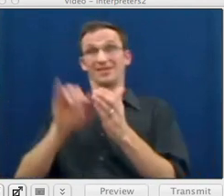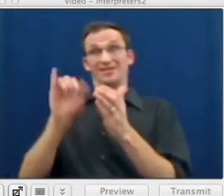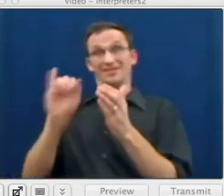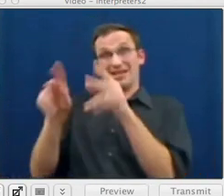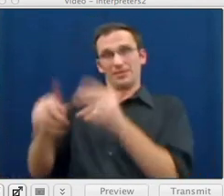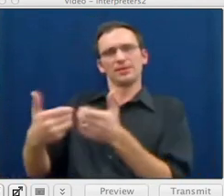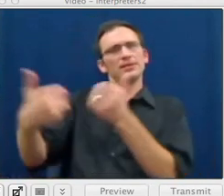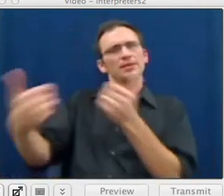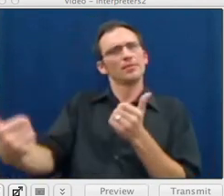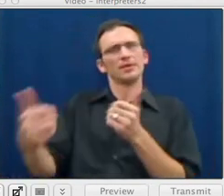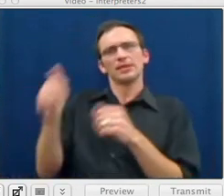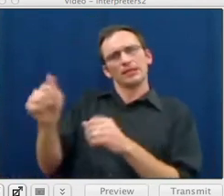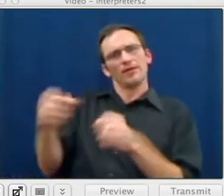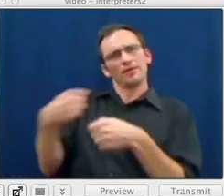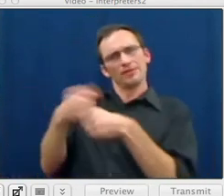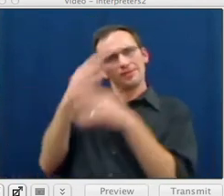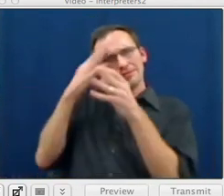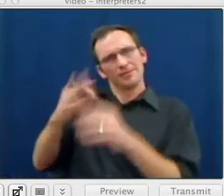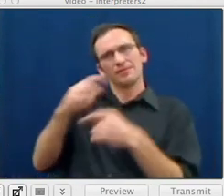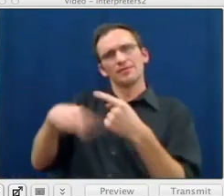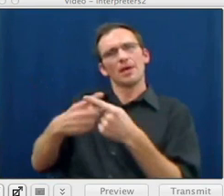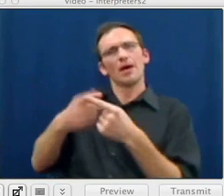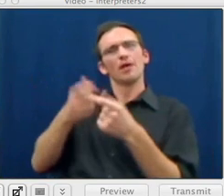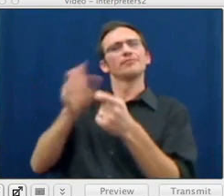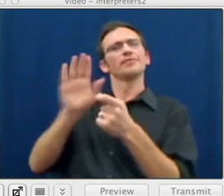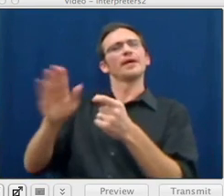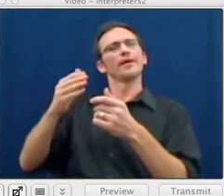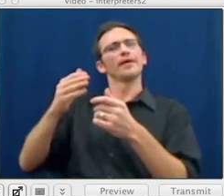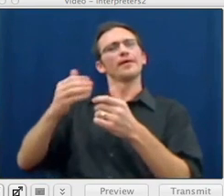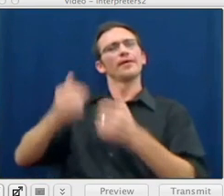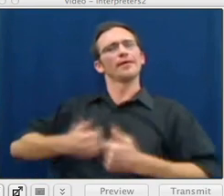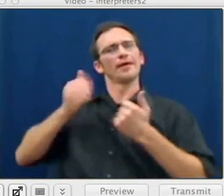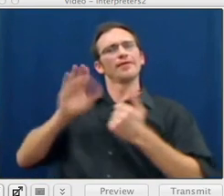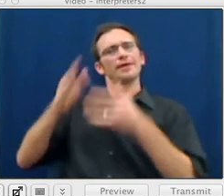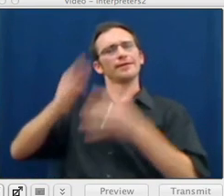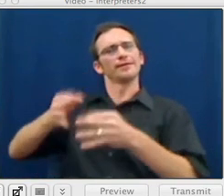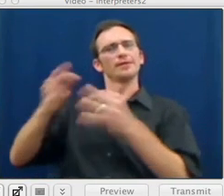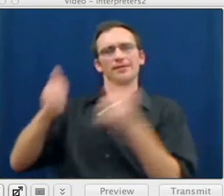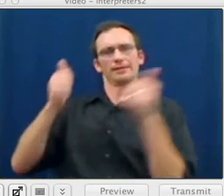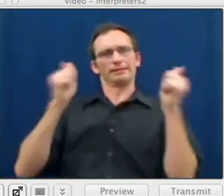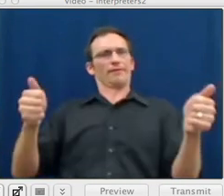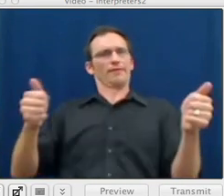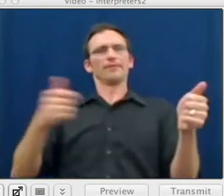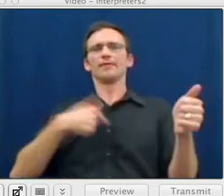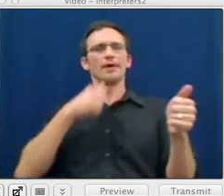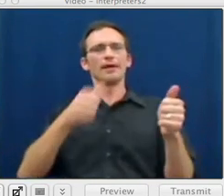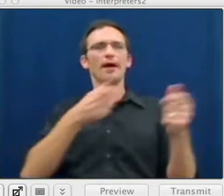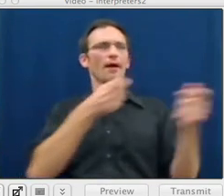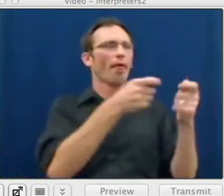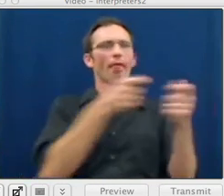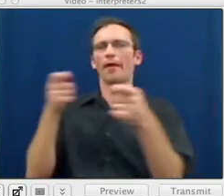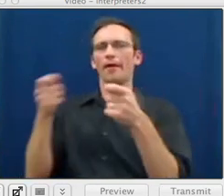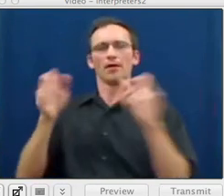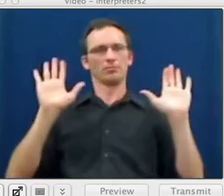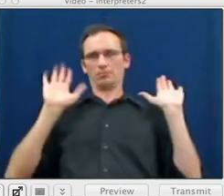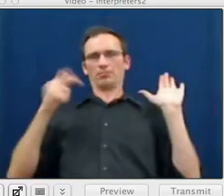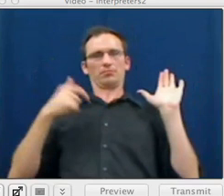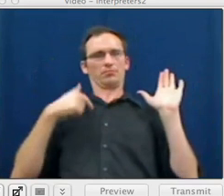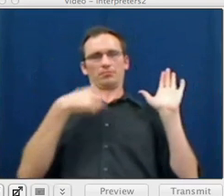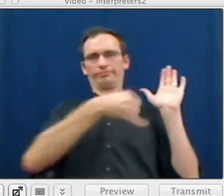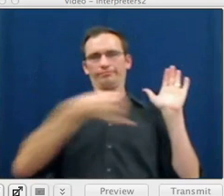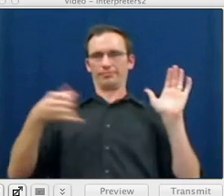has the ability to make the decisions about their life that they choose to make. Lots of practice professions have this